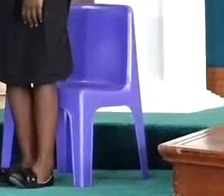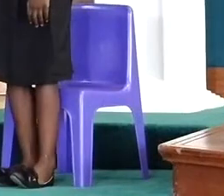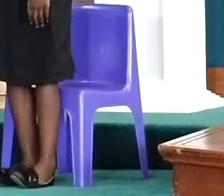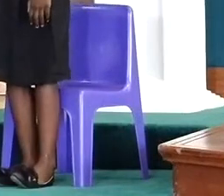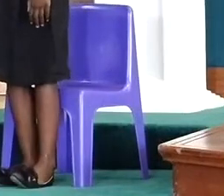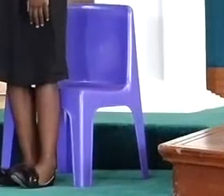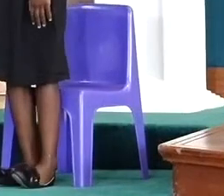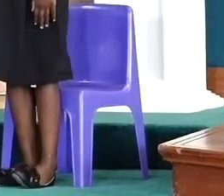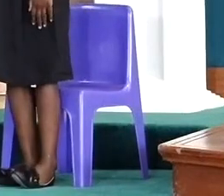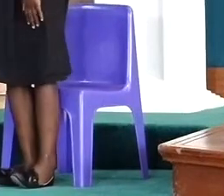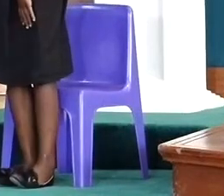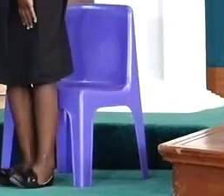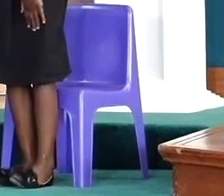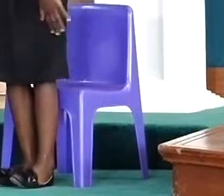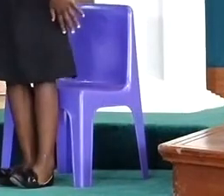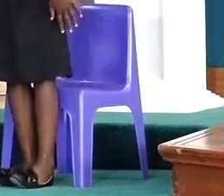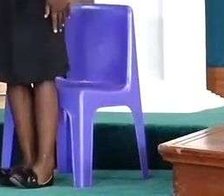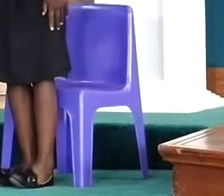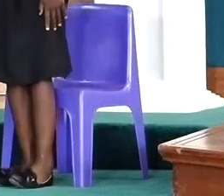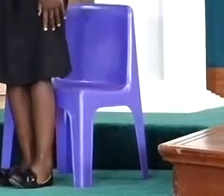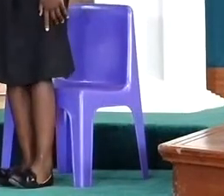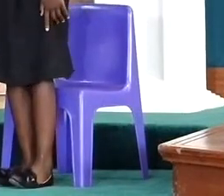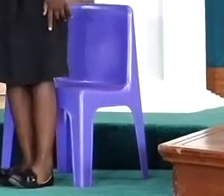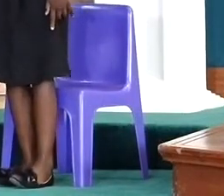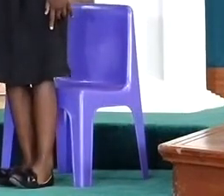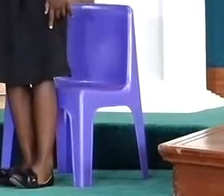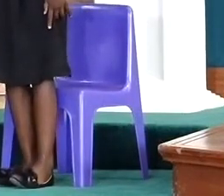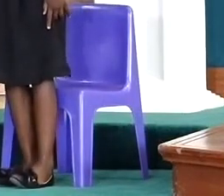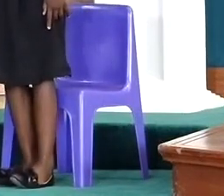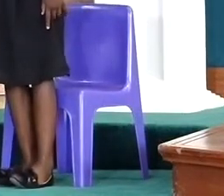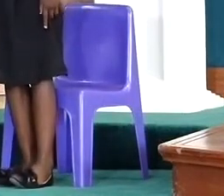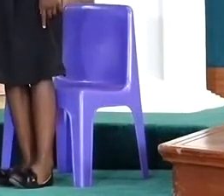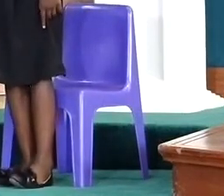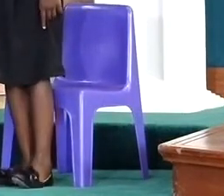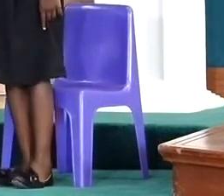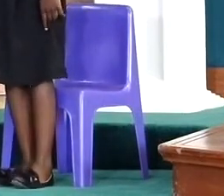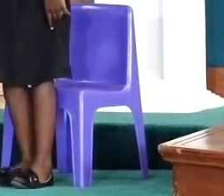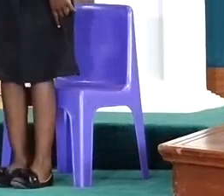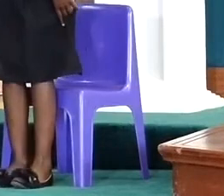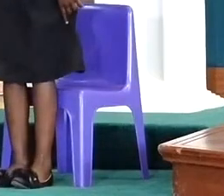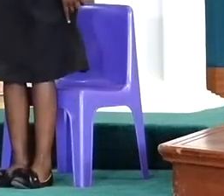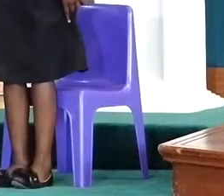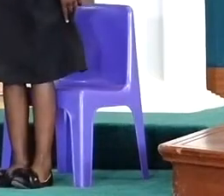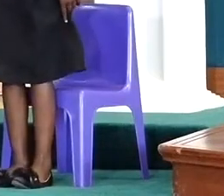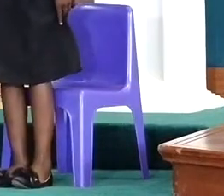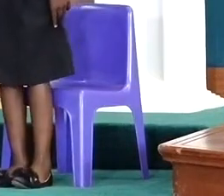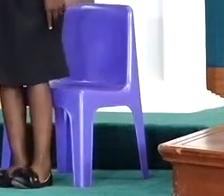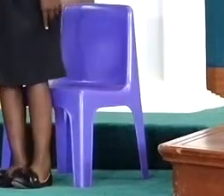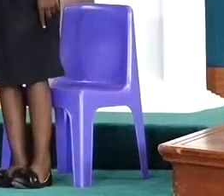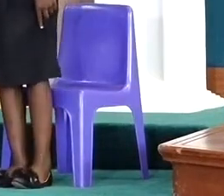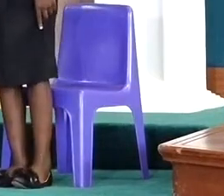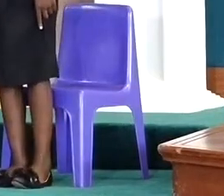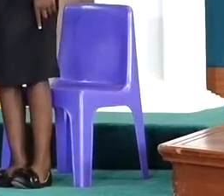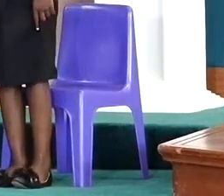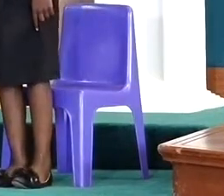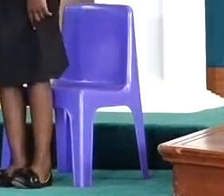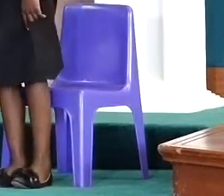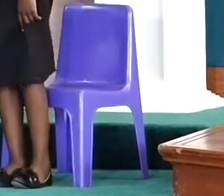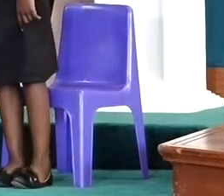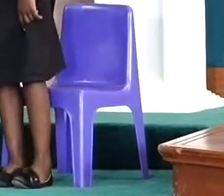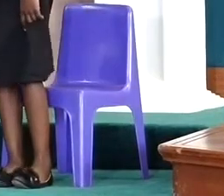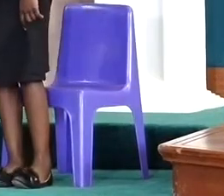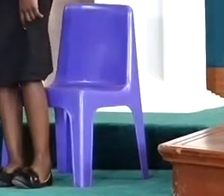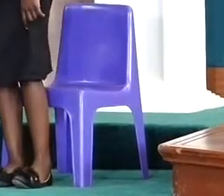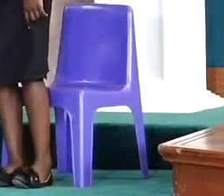Jesus calls for me. My answer is, I will go